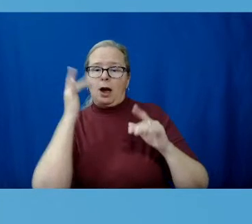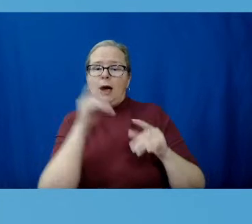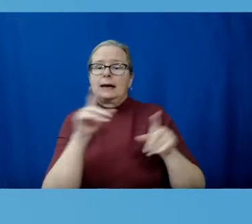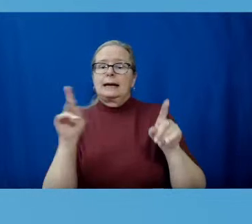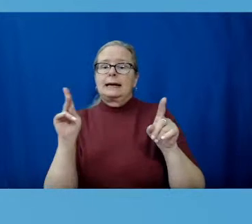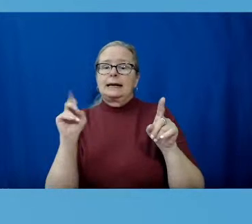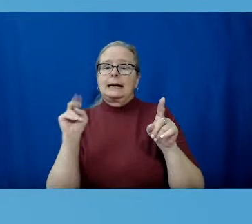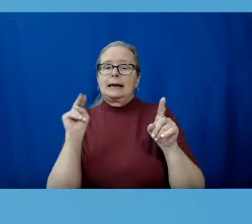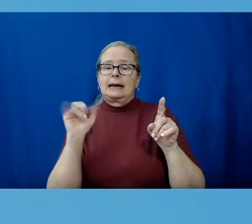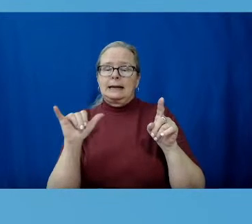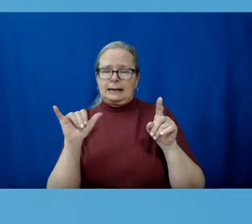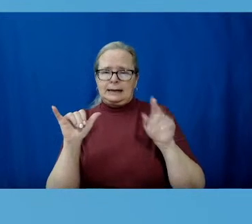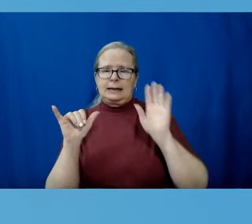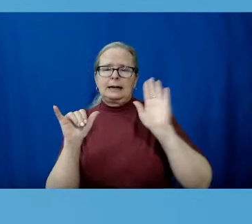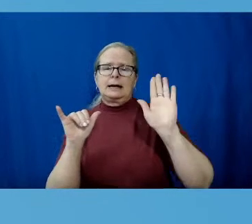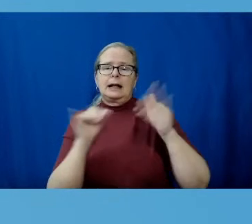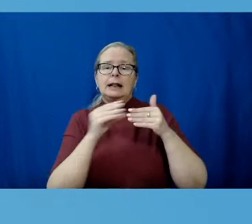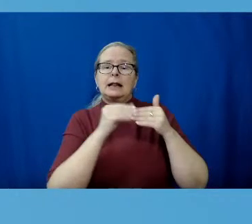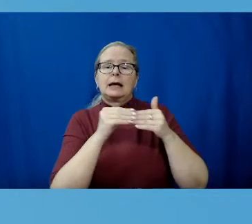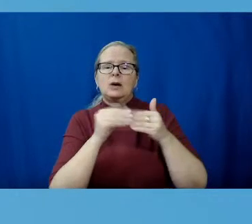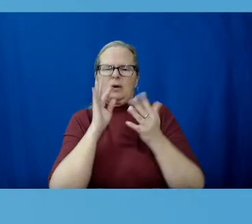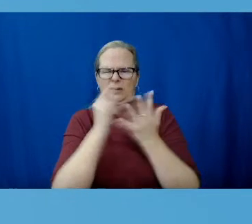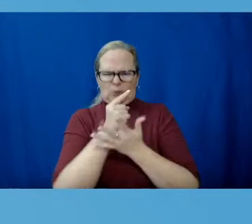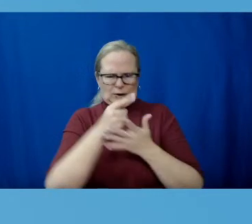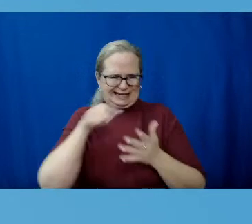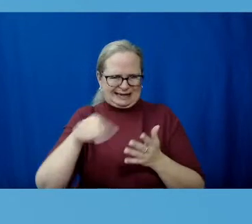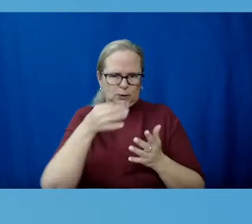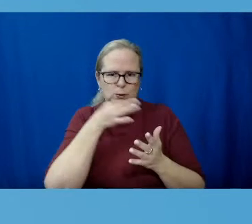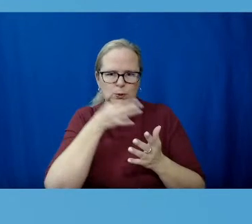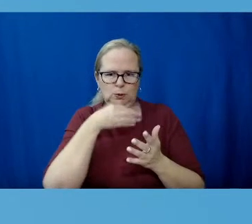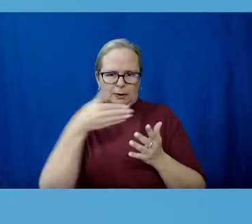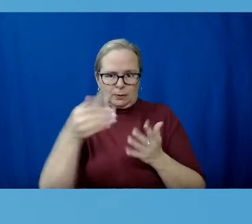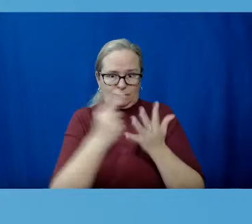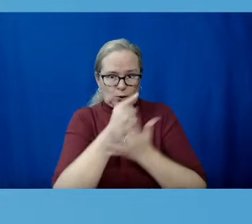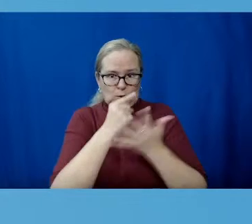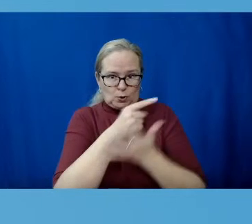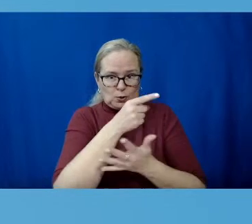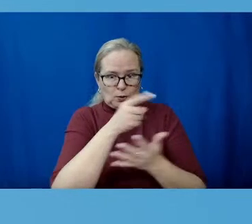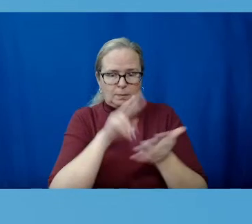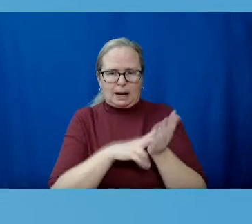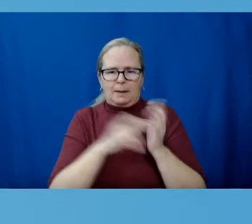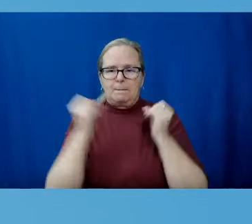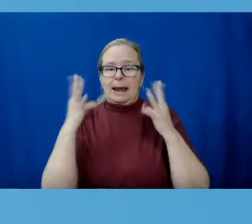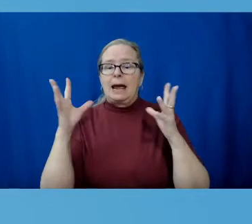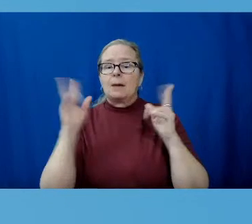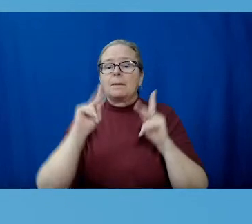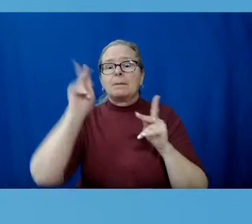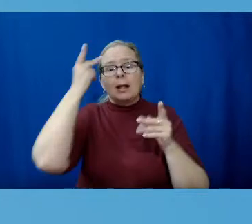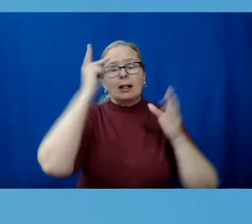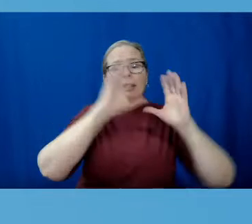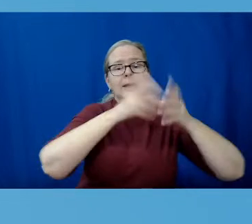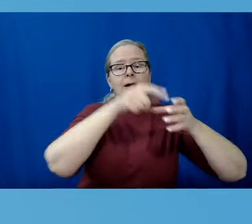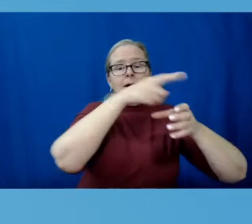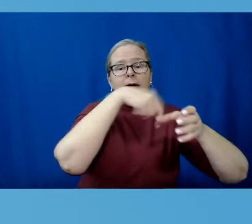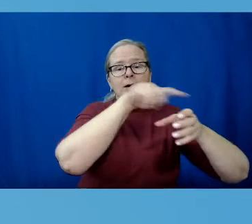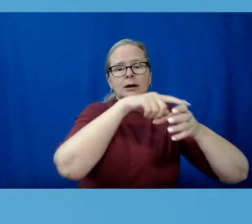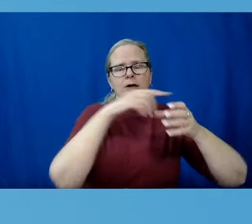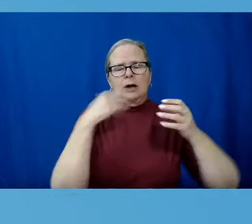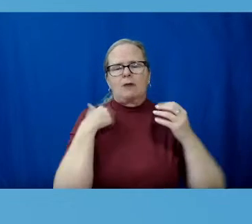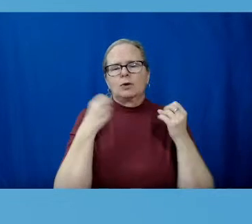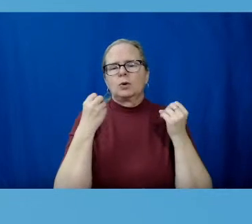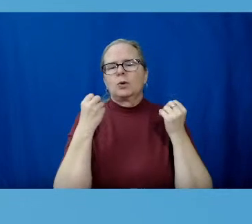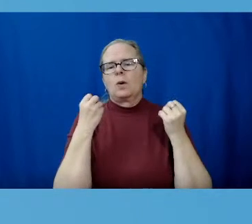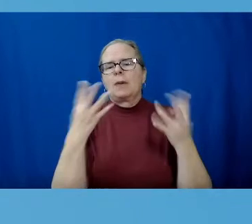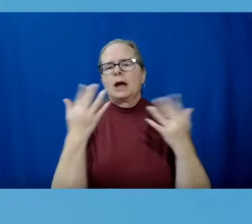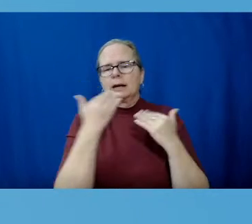pandemic, as I've mentioned before. So they'll be gunning for him. You got Brian Jean gunning for him, but he'll also have to try and win over, if he wins that